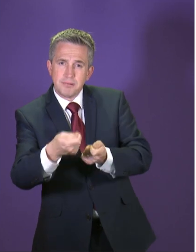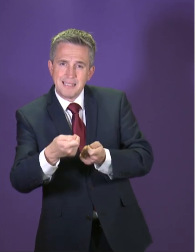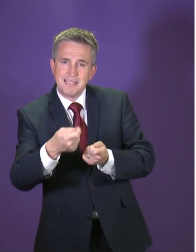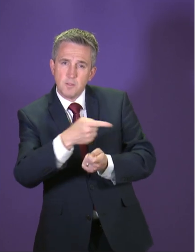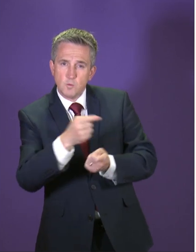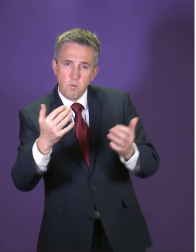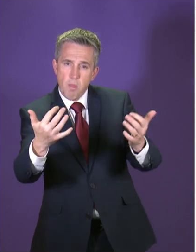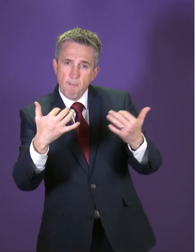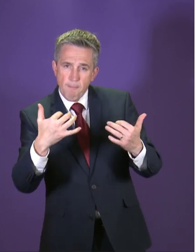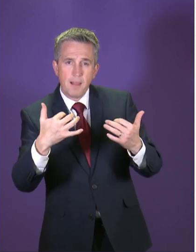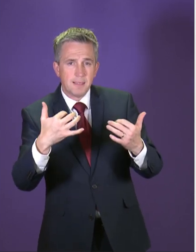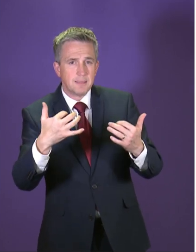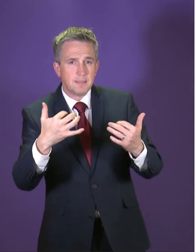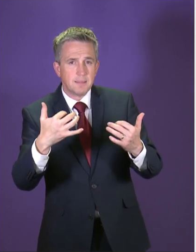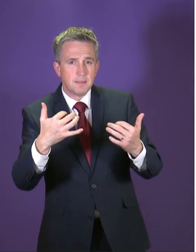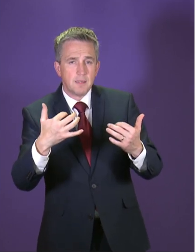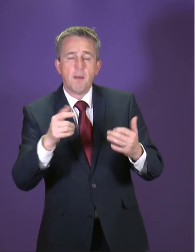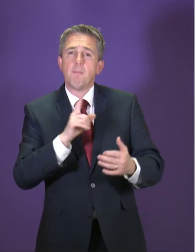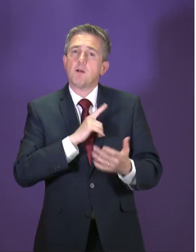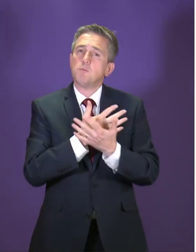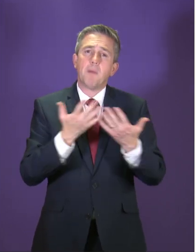public that are not coming for the indoor